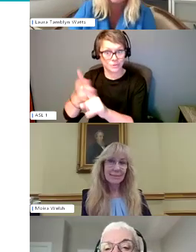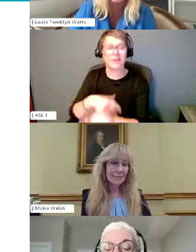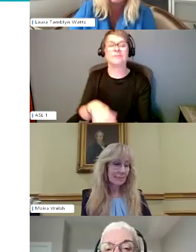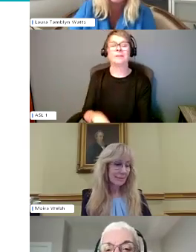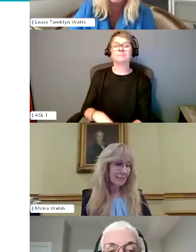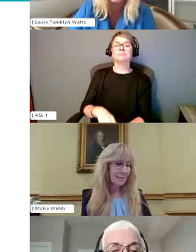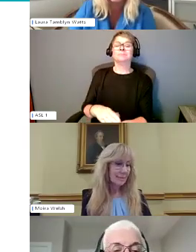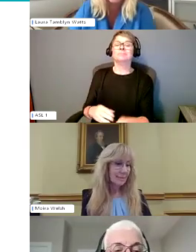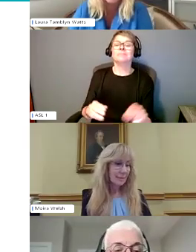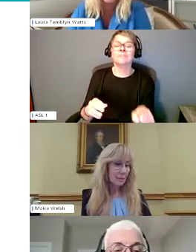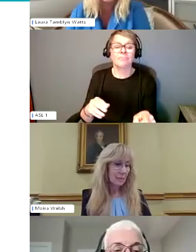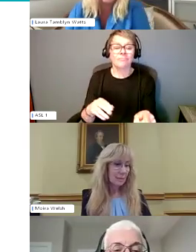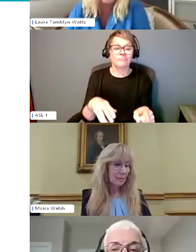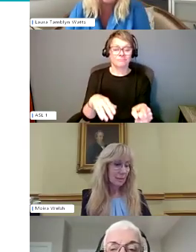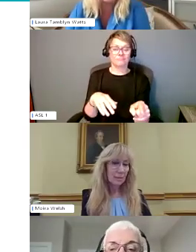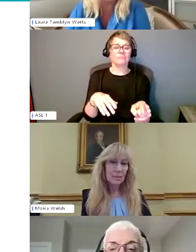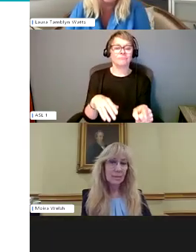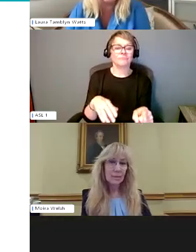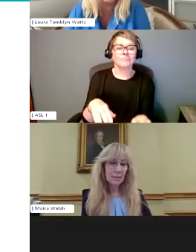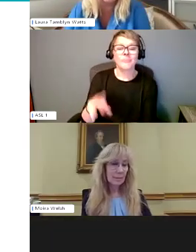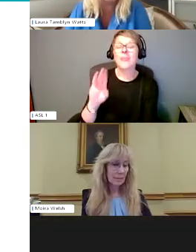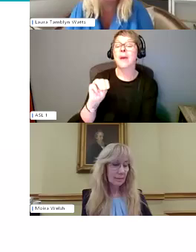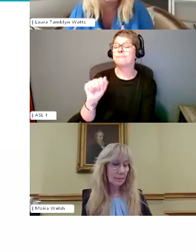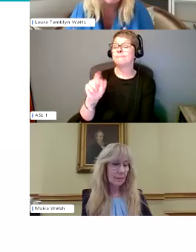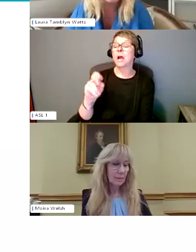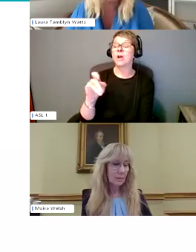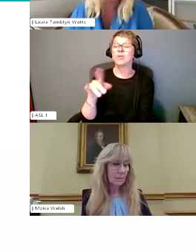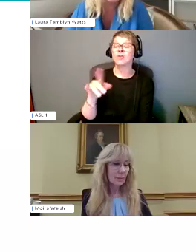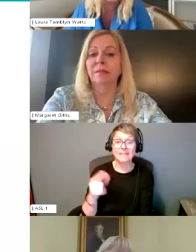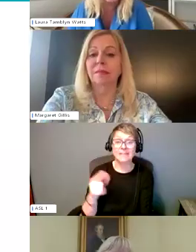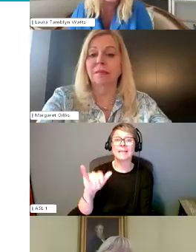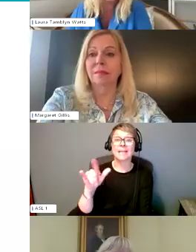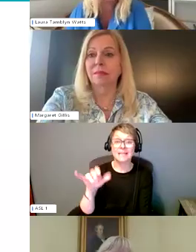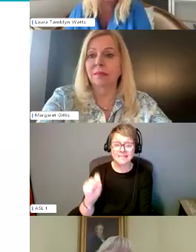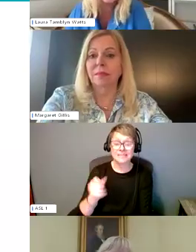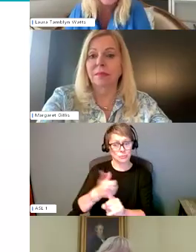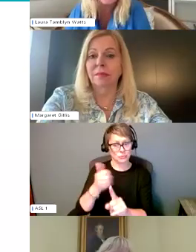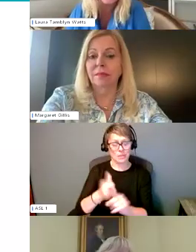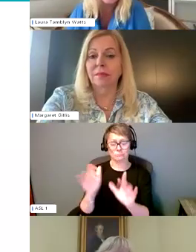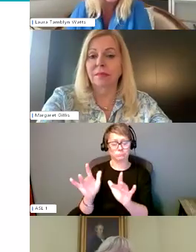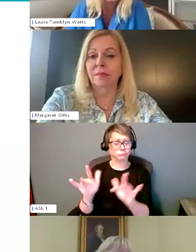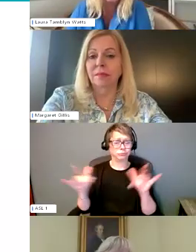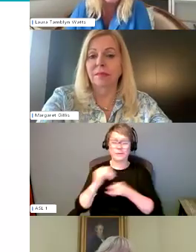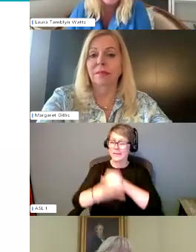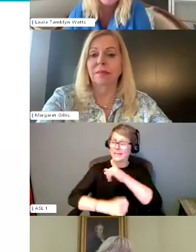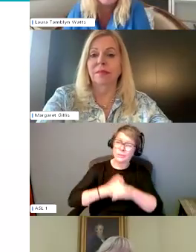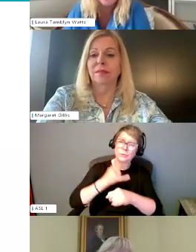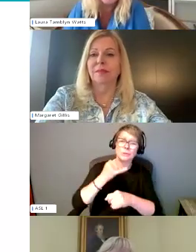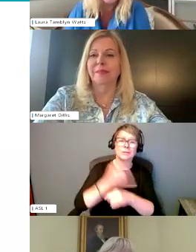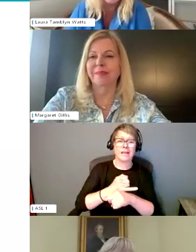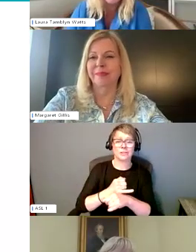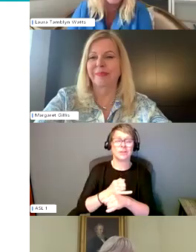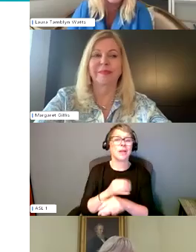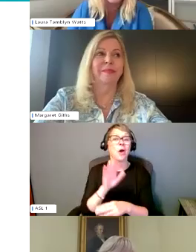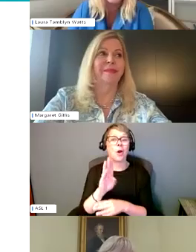at International Longevity Centre Canada, and of course, one of our real limelights internationally. And you've heard her